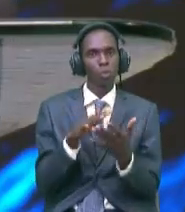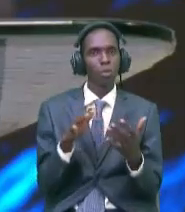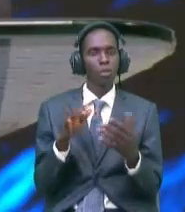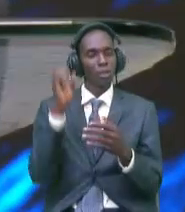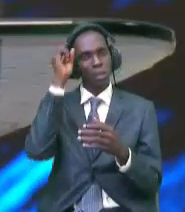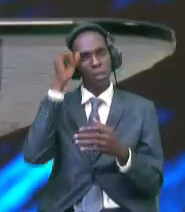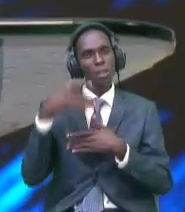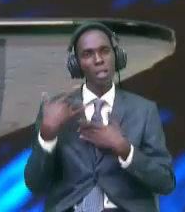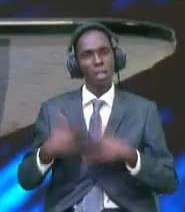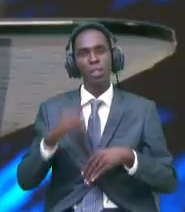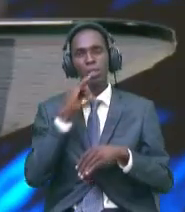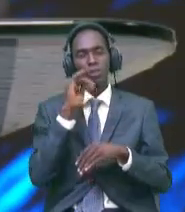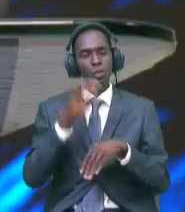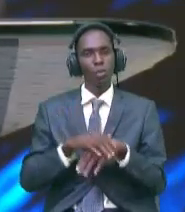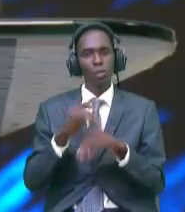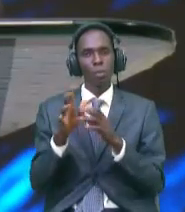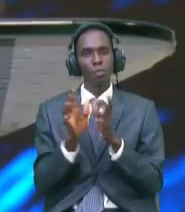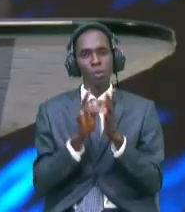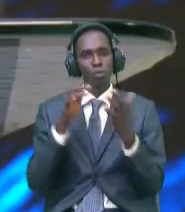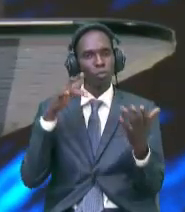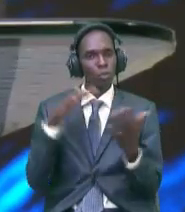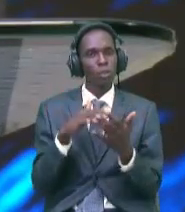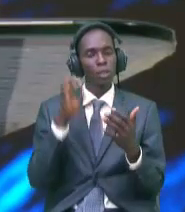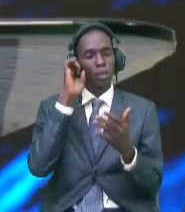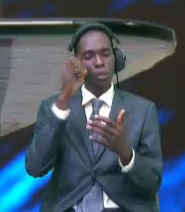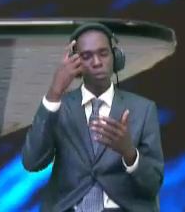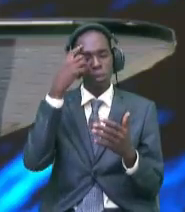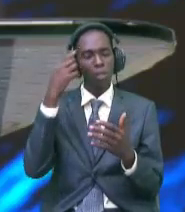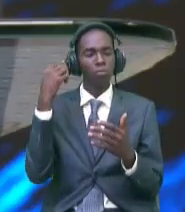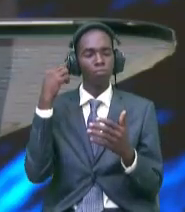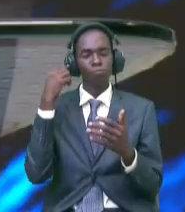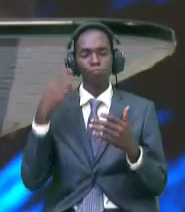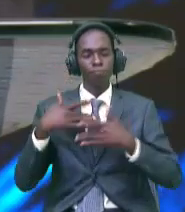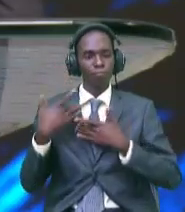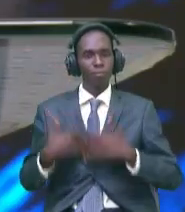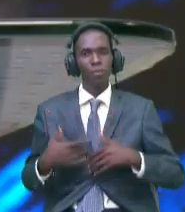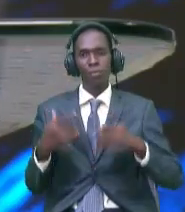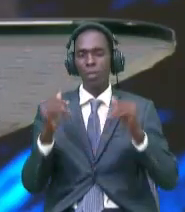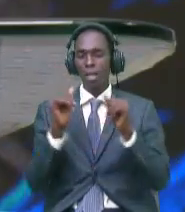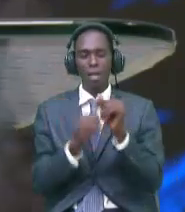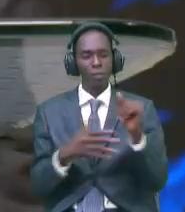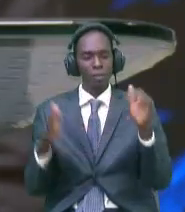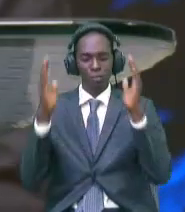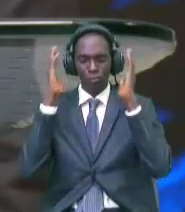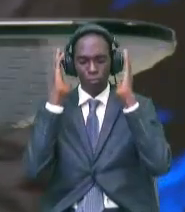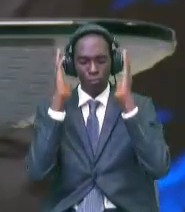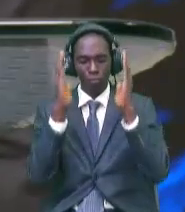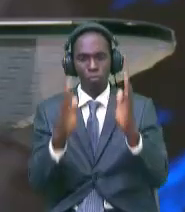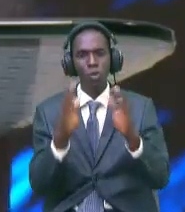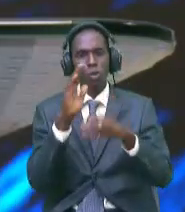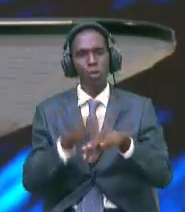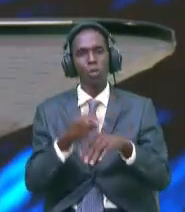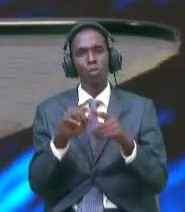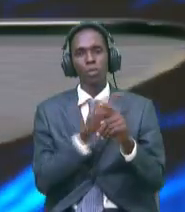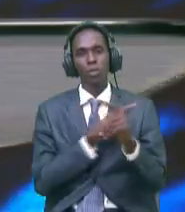when he's there, his whole concentration, heart, mind, soul, spirit, ears, everything given unto the